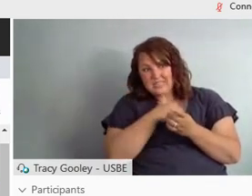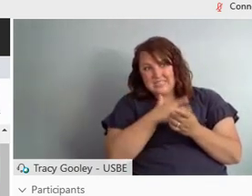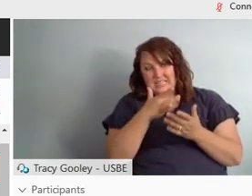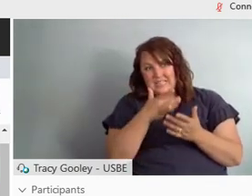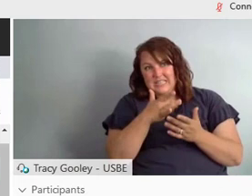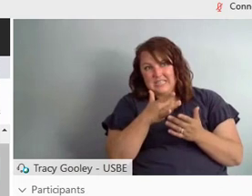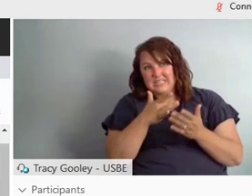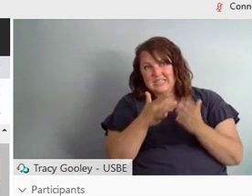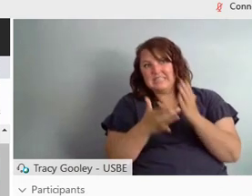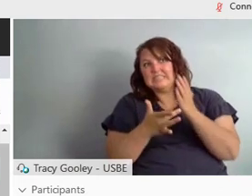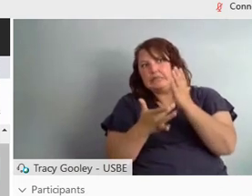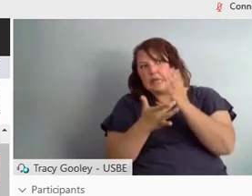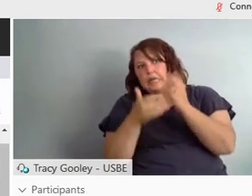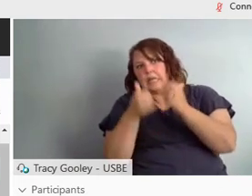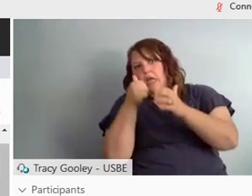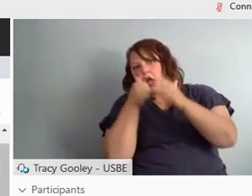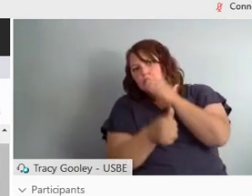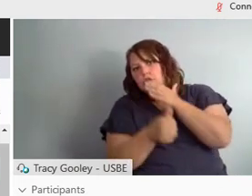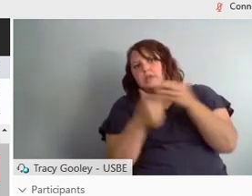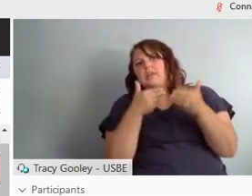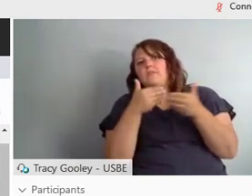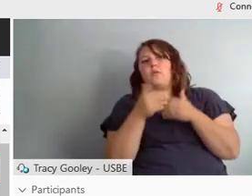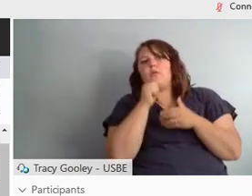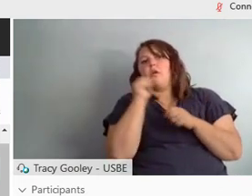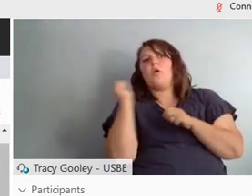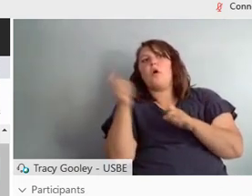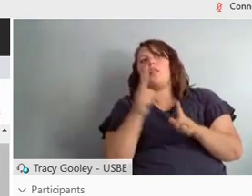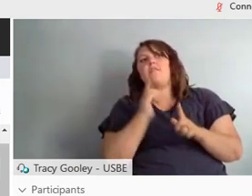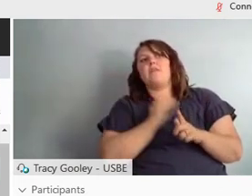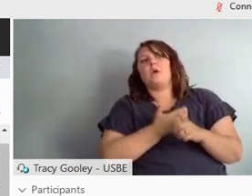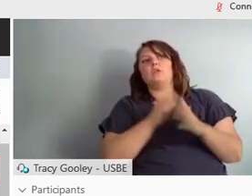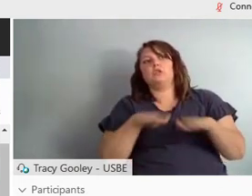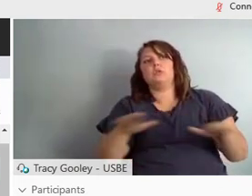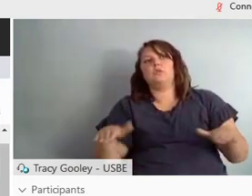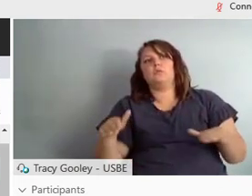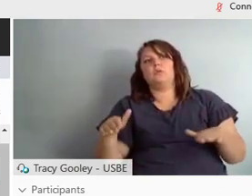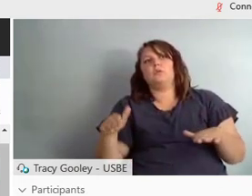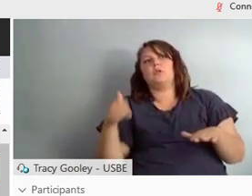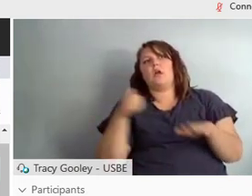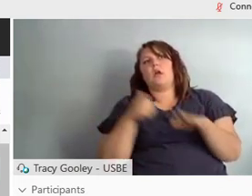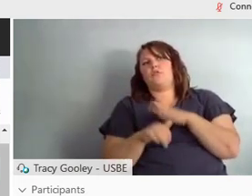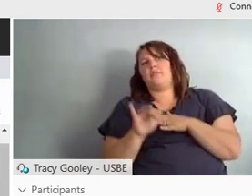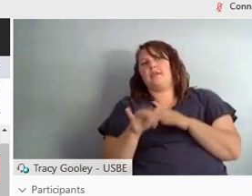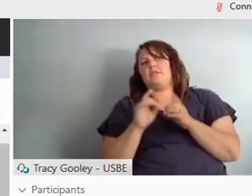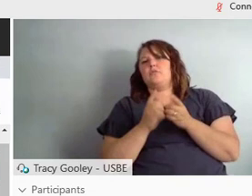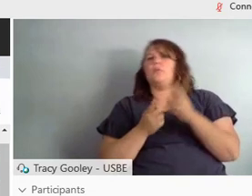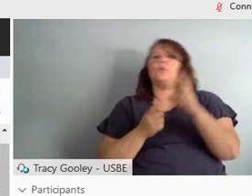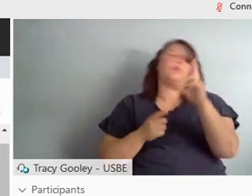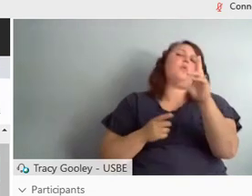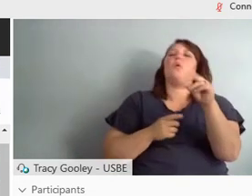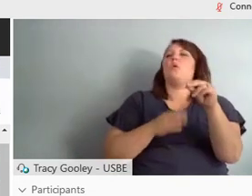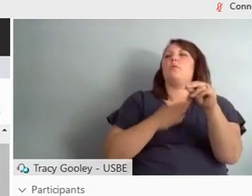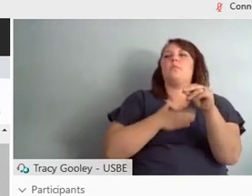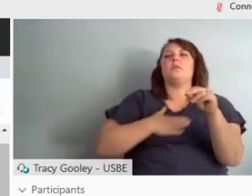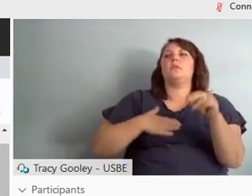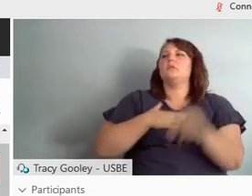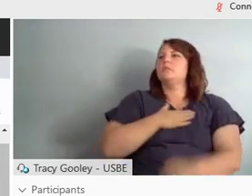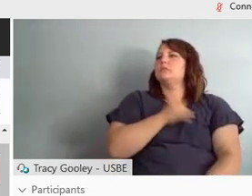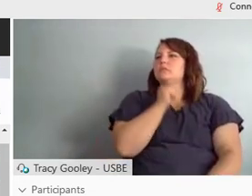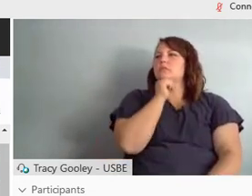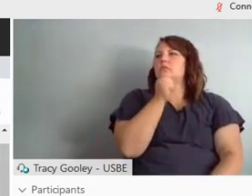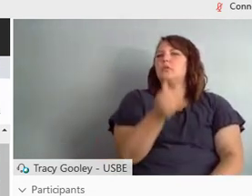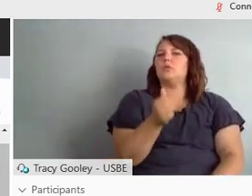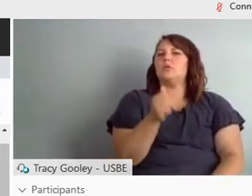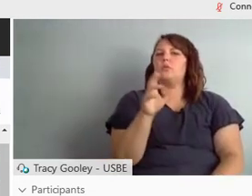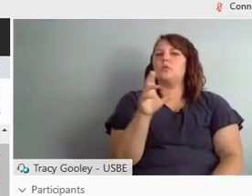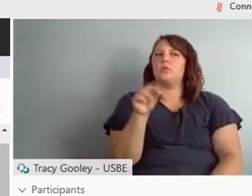technically in, even though not all of our children attend that district? No, please don't do that. Let